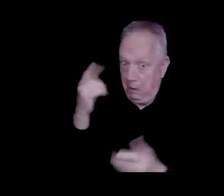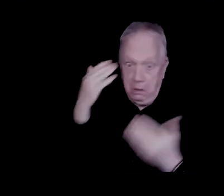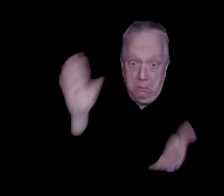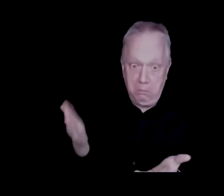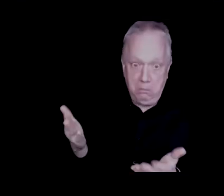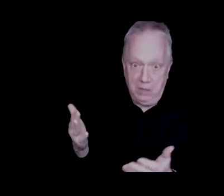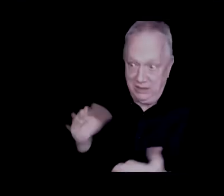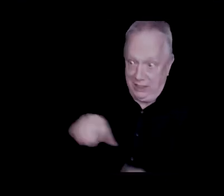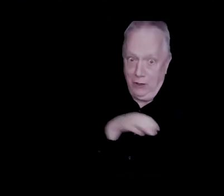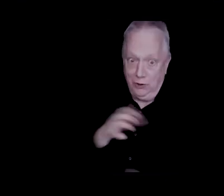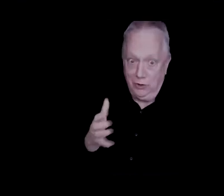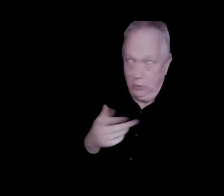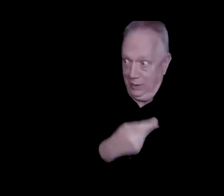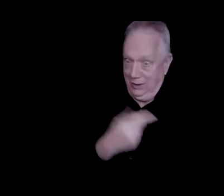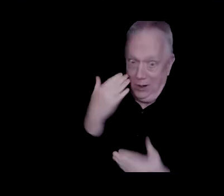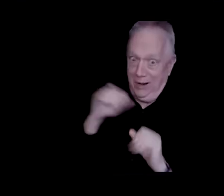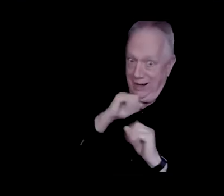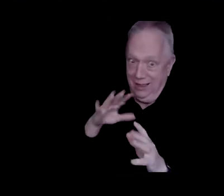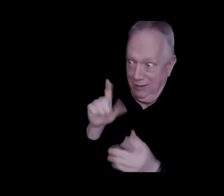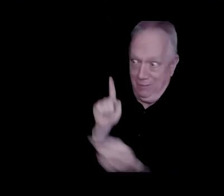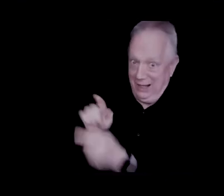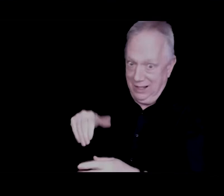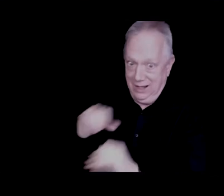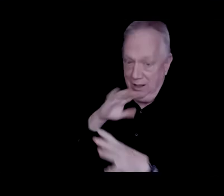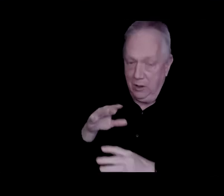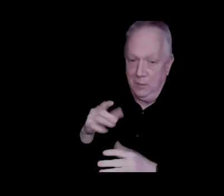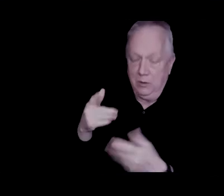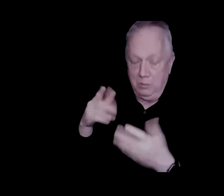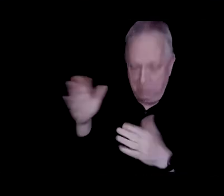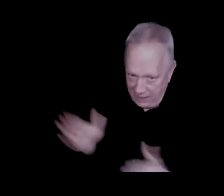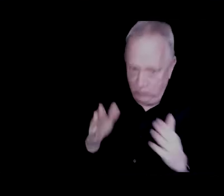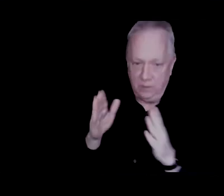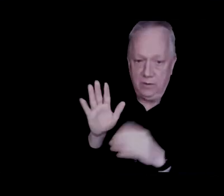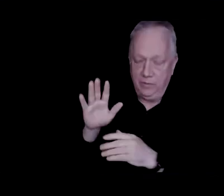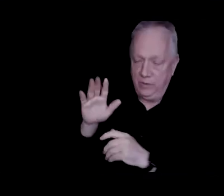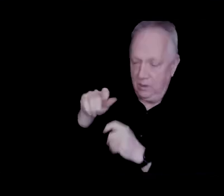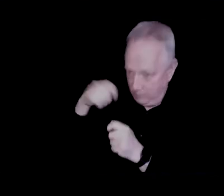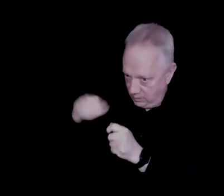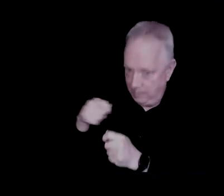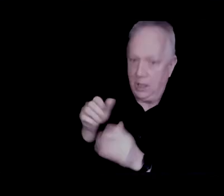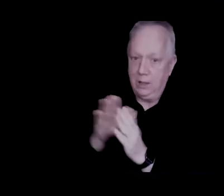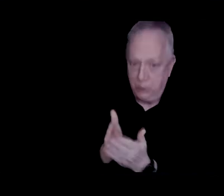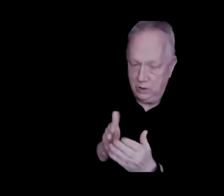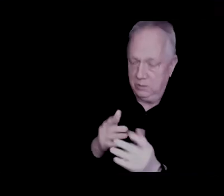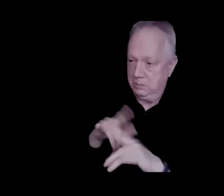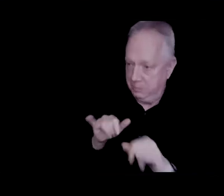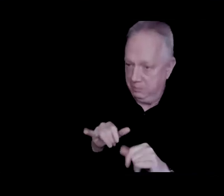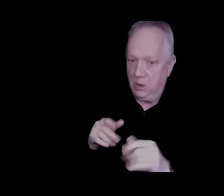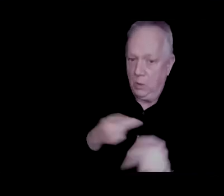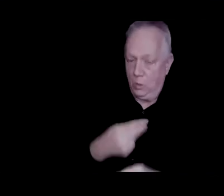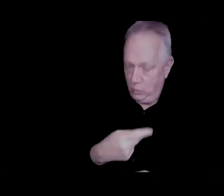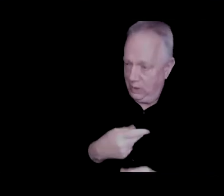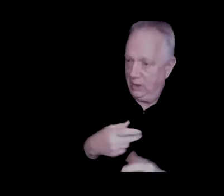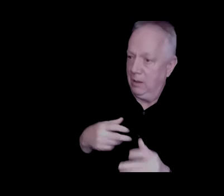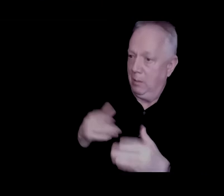as a character. We didn't know all that, but we planned to do a film, we planned to do a book, and we planned to